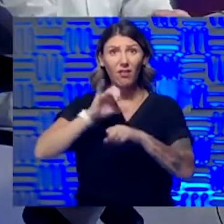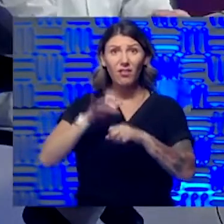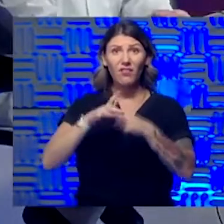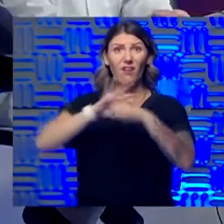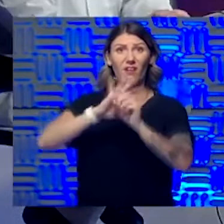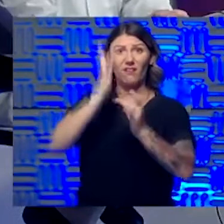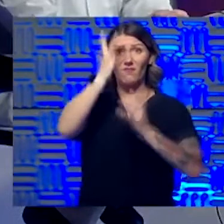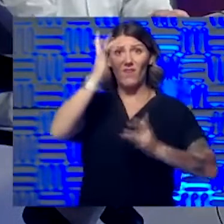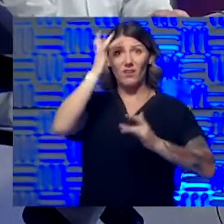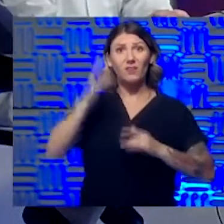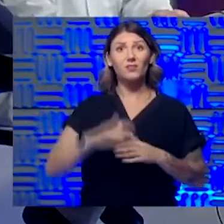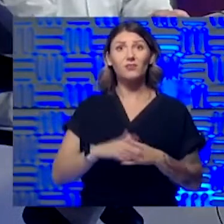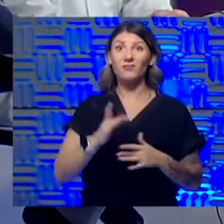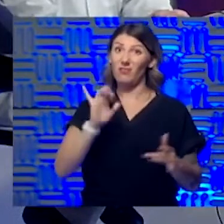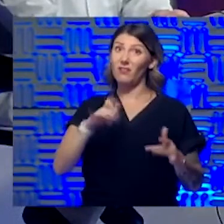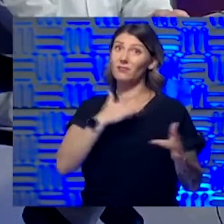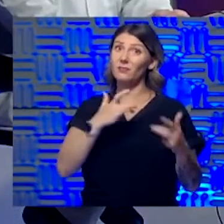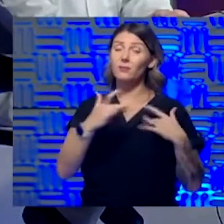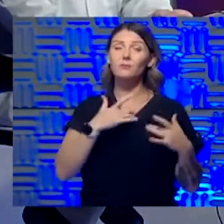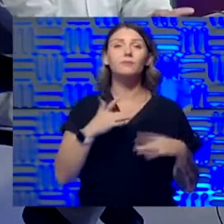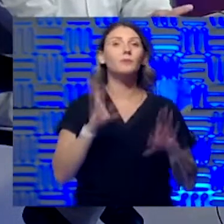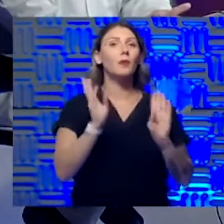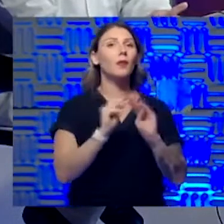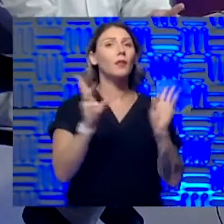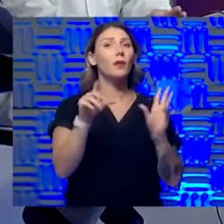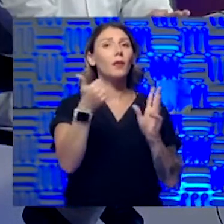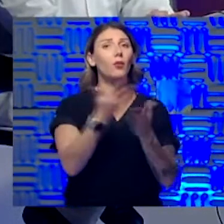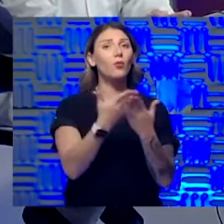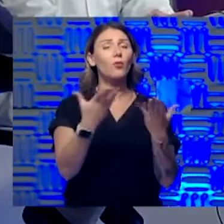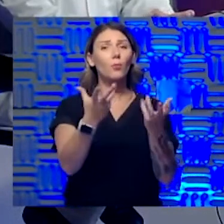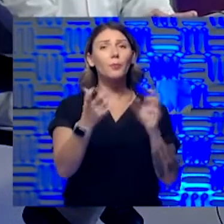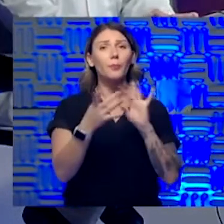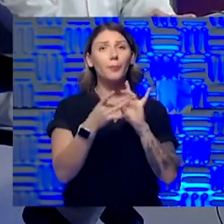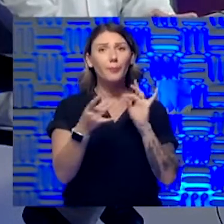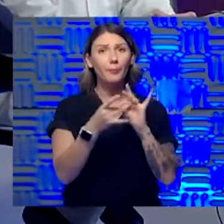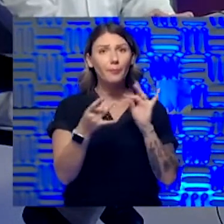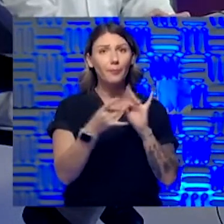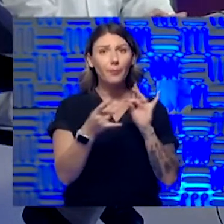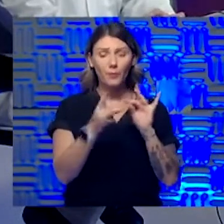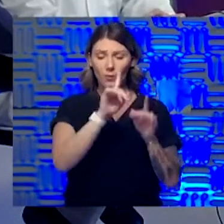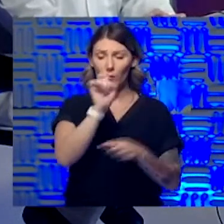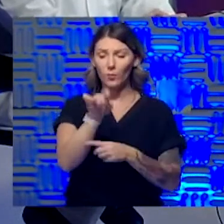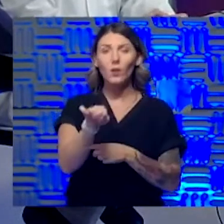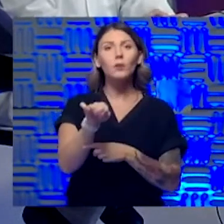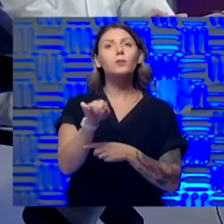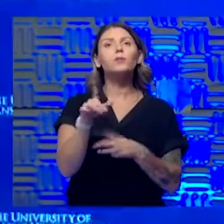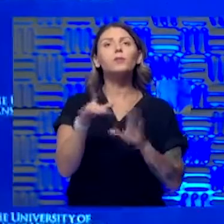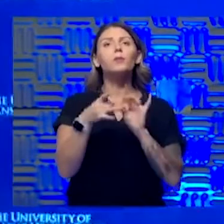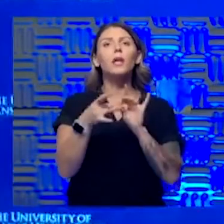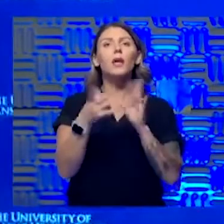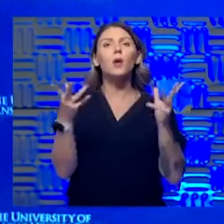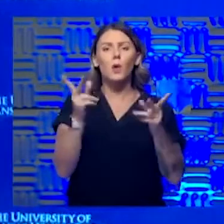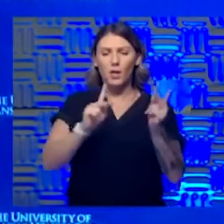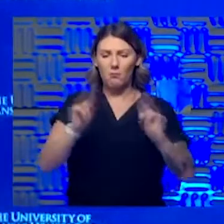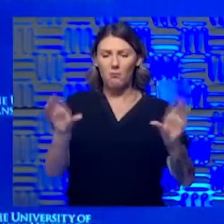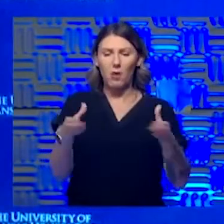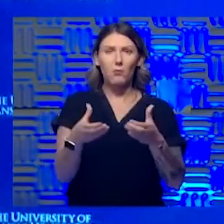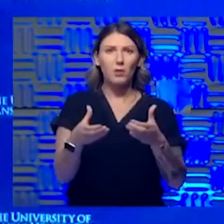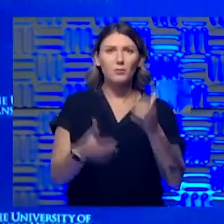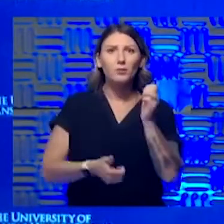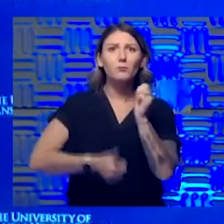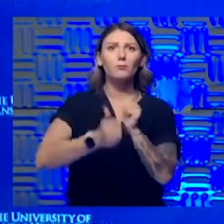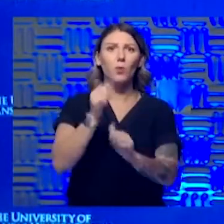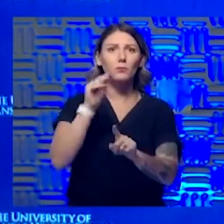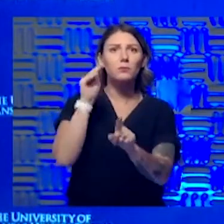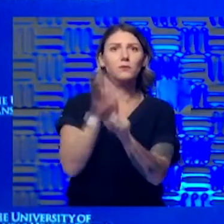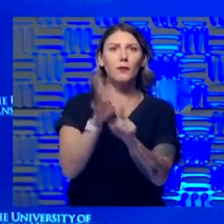Yeah, I think that clearly the other thing I would just point out when it comes to this question about what populations are most affected, we know